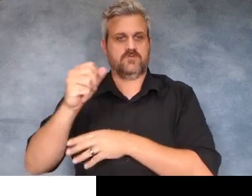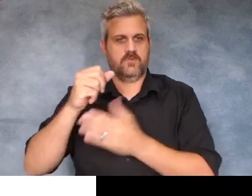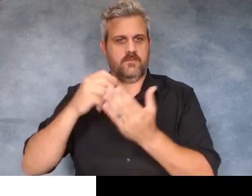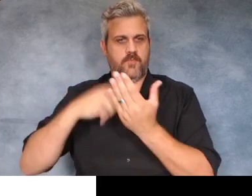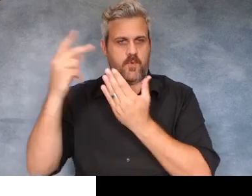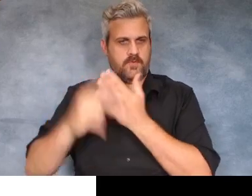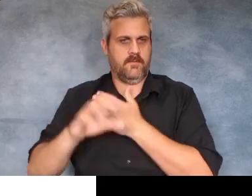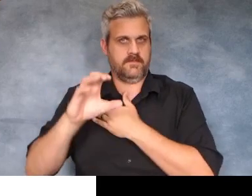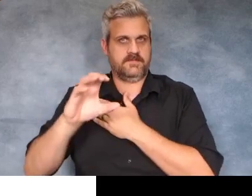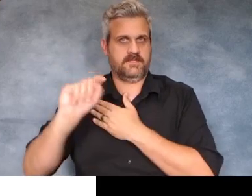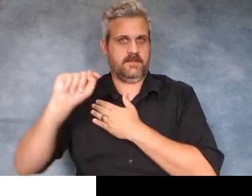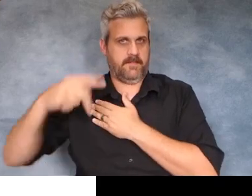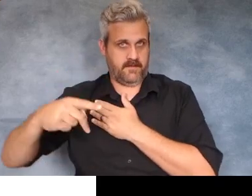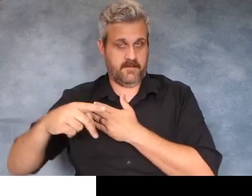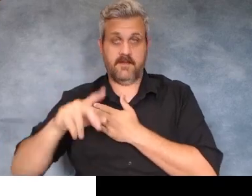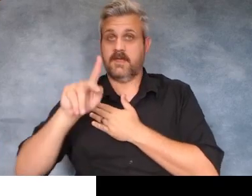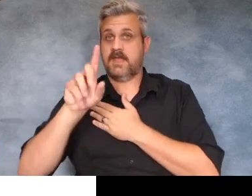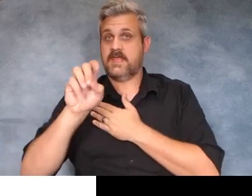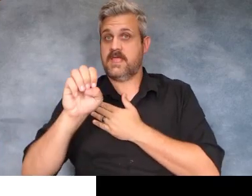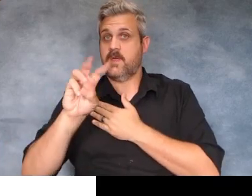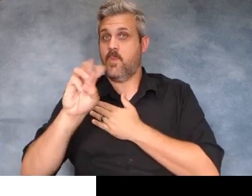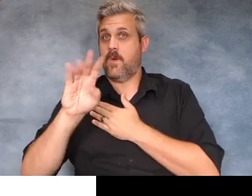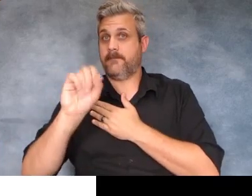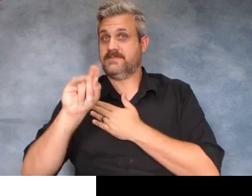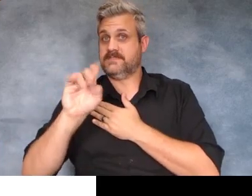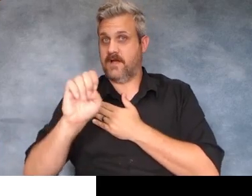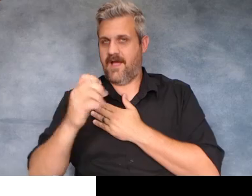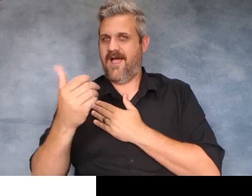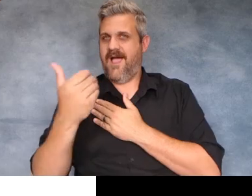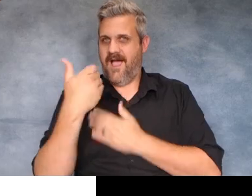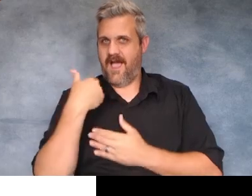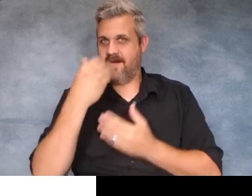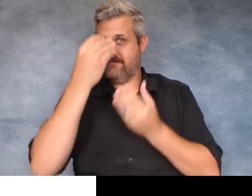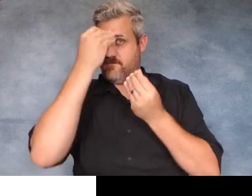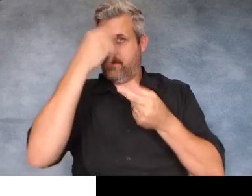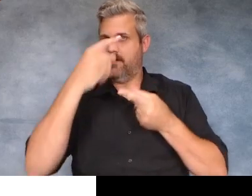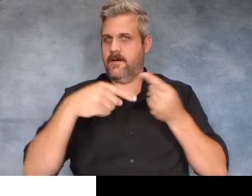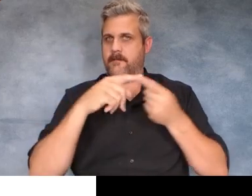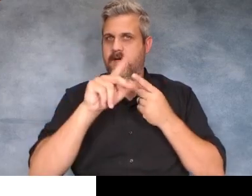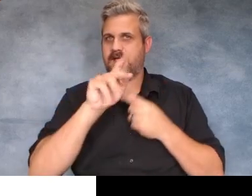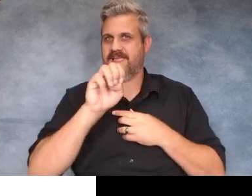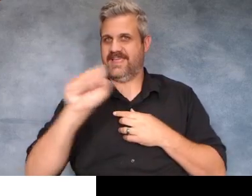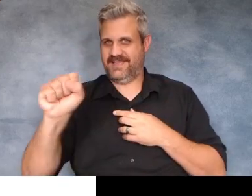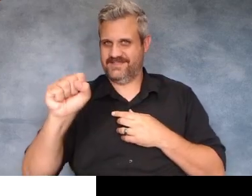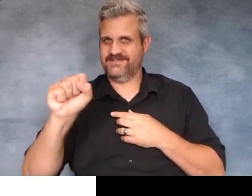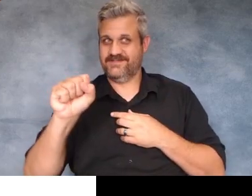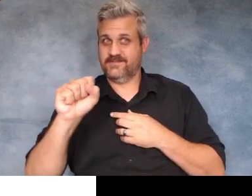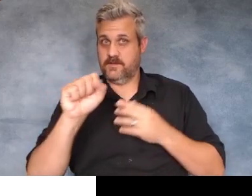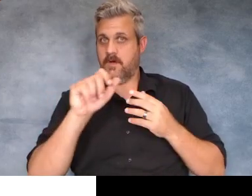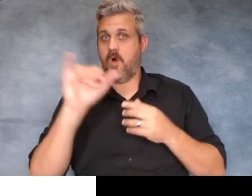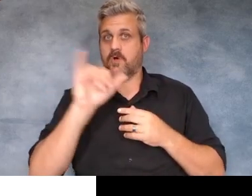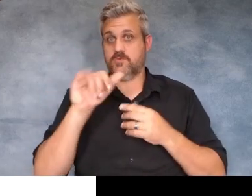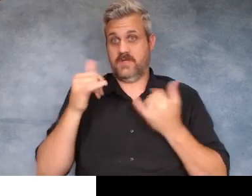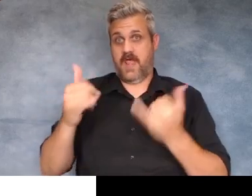is available on the KDE website listed in the resource section of this module.